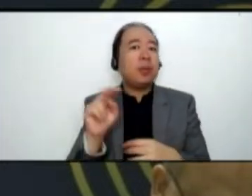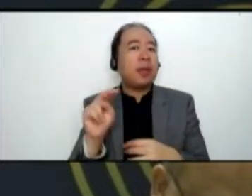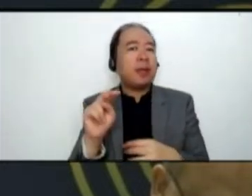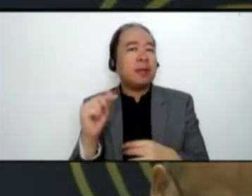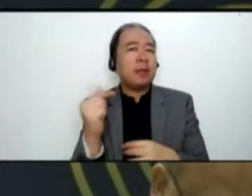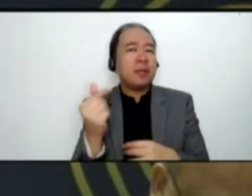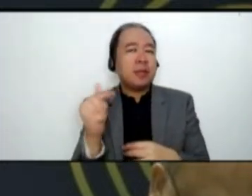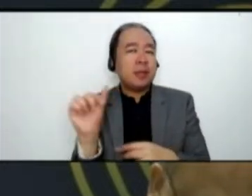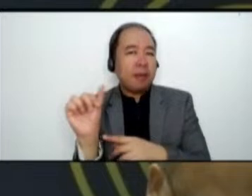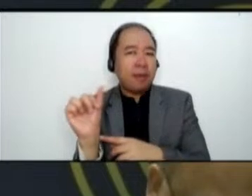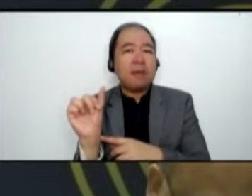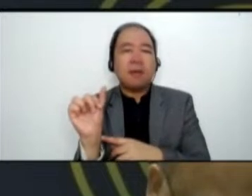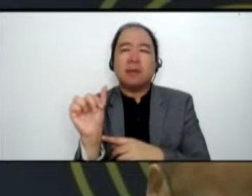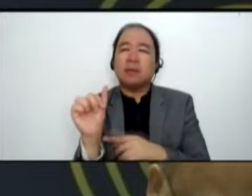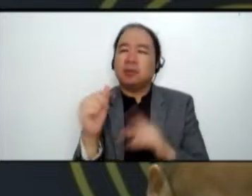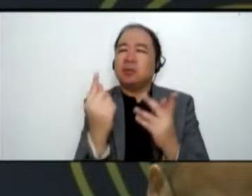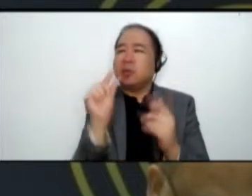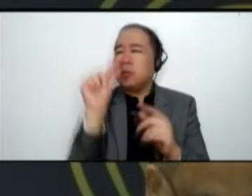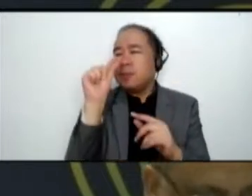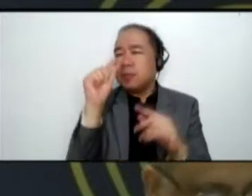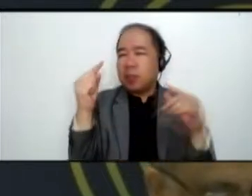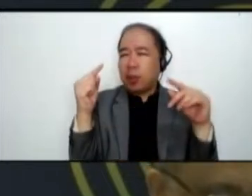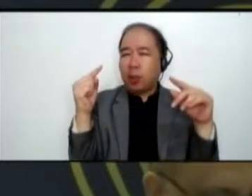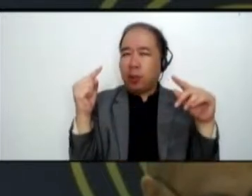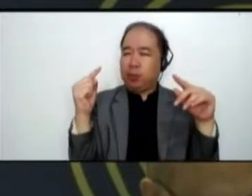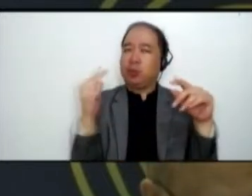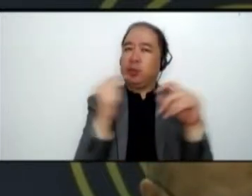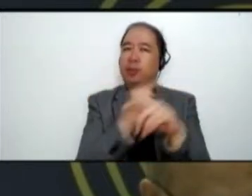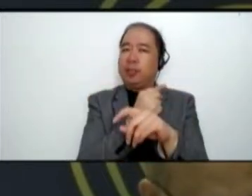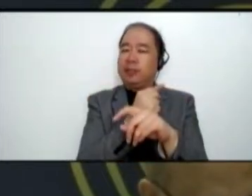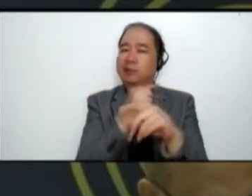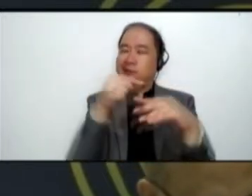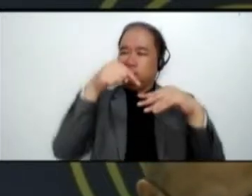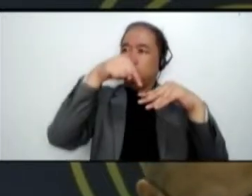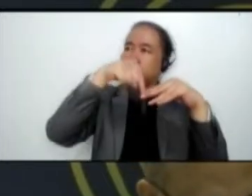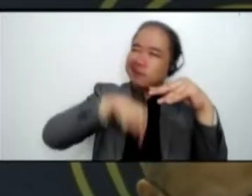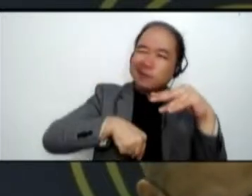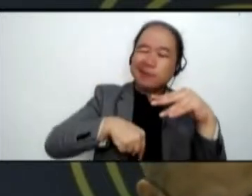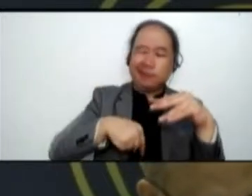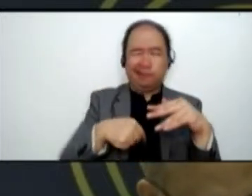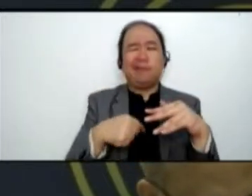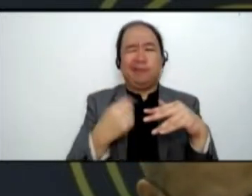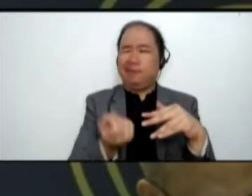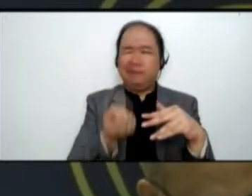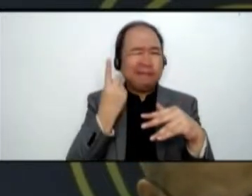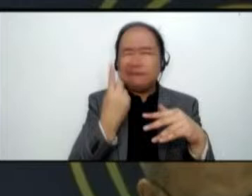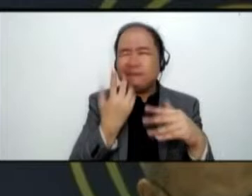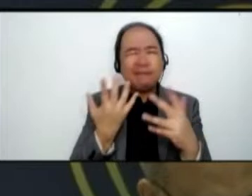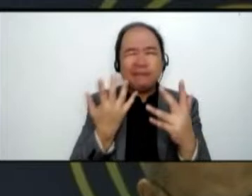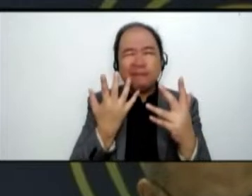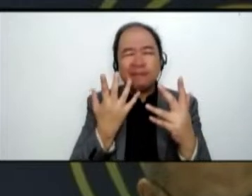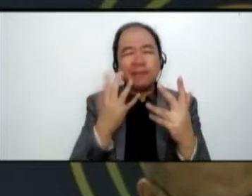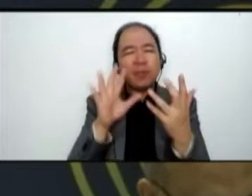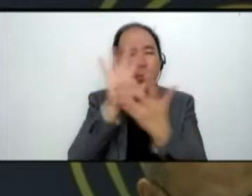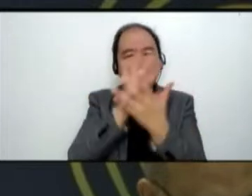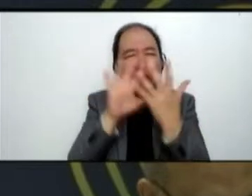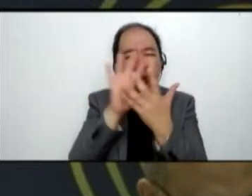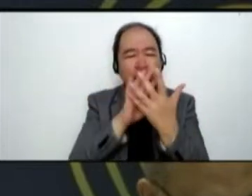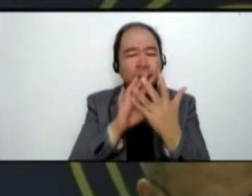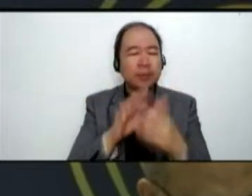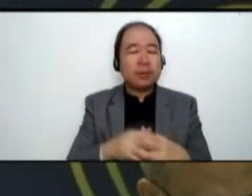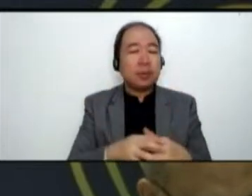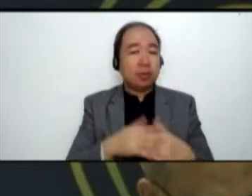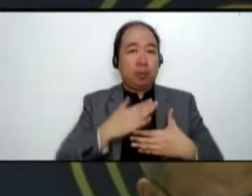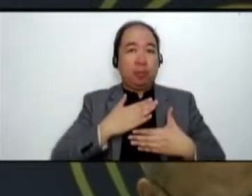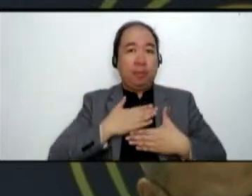a bit complicated concept. So even at my agency,